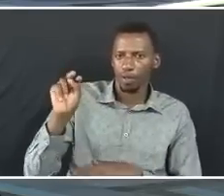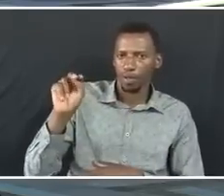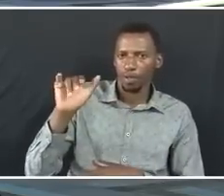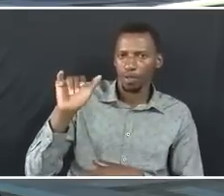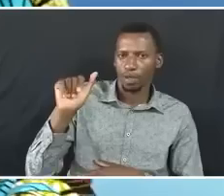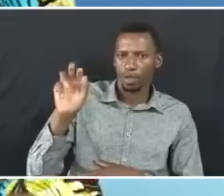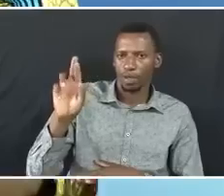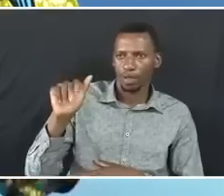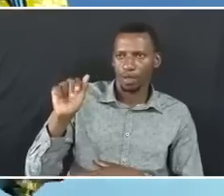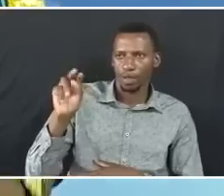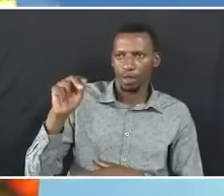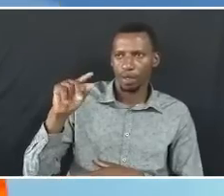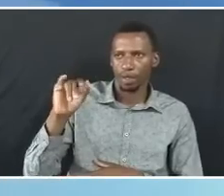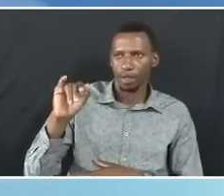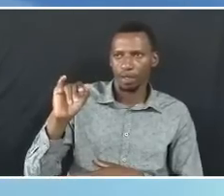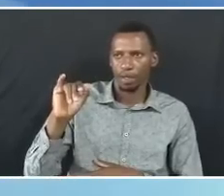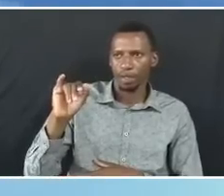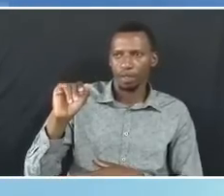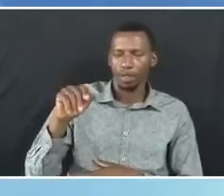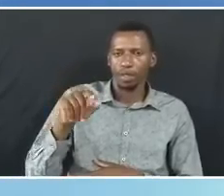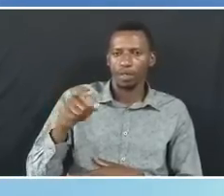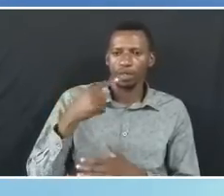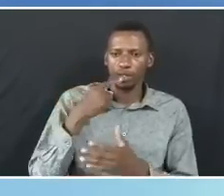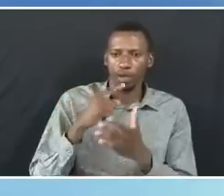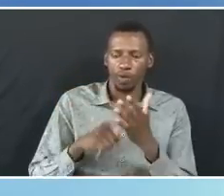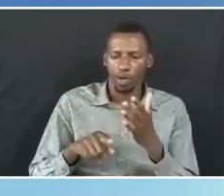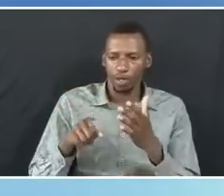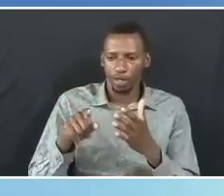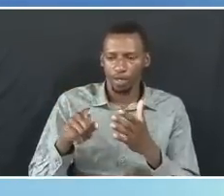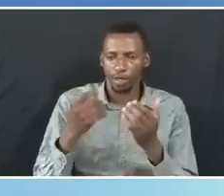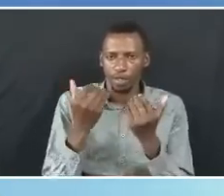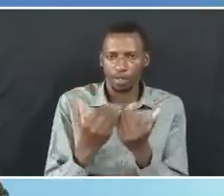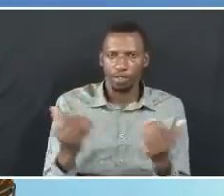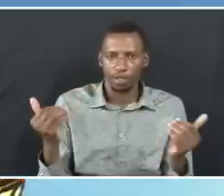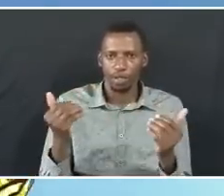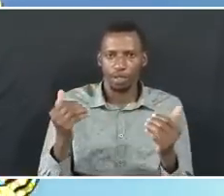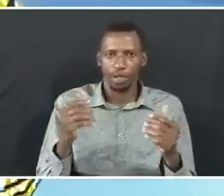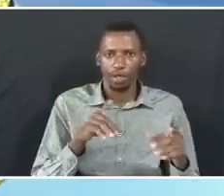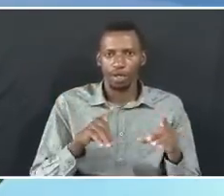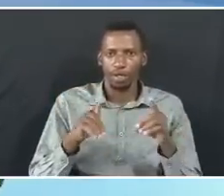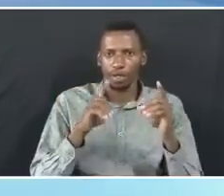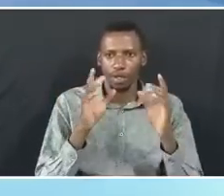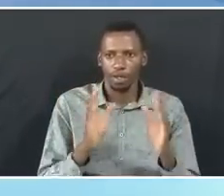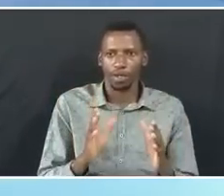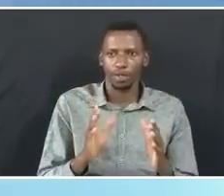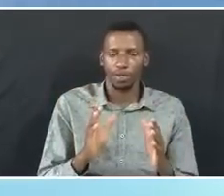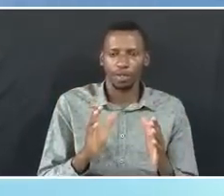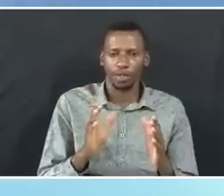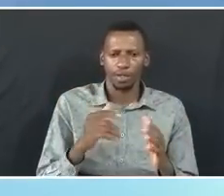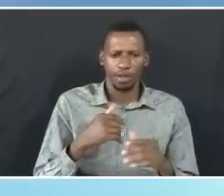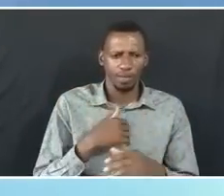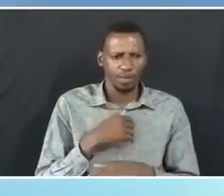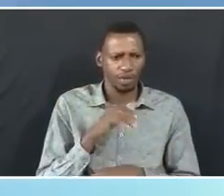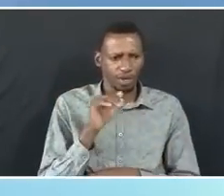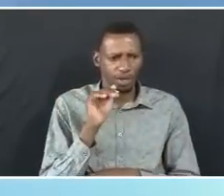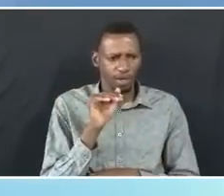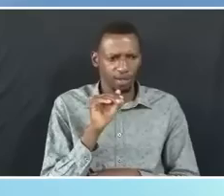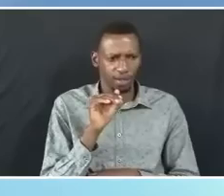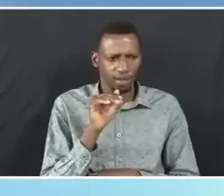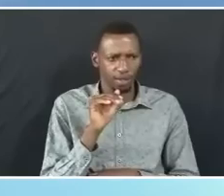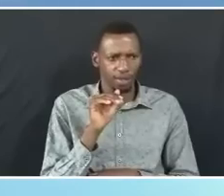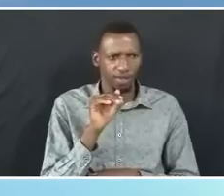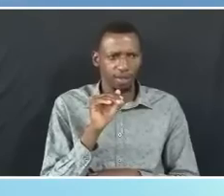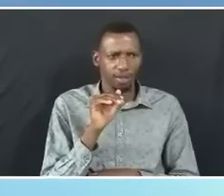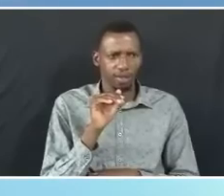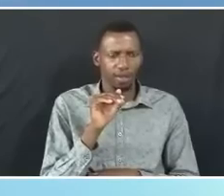and he was telling me he's the children's director in this church. And I was like, since when did churches begin to have male-female